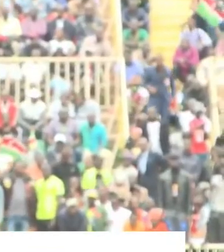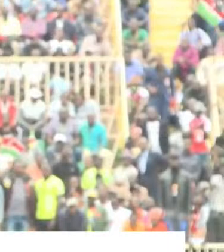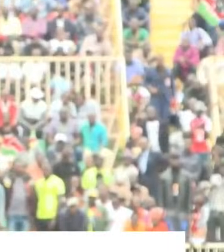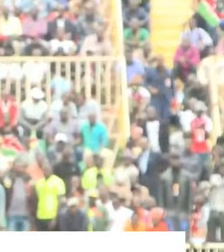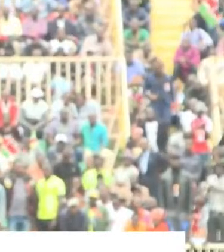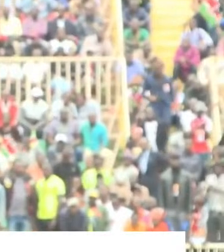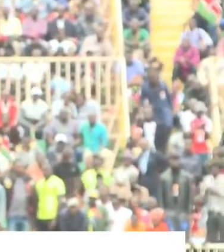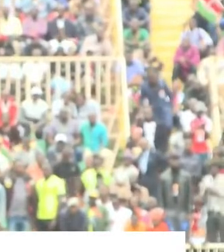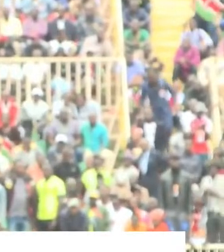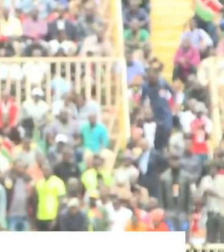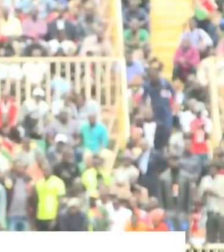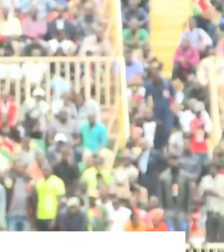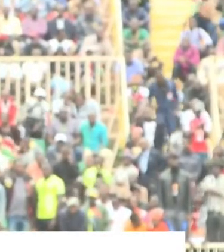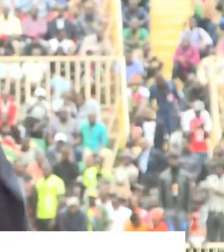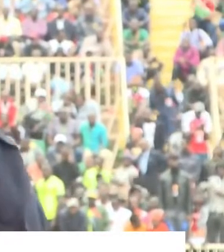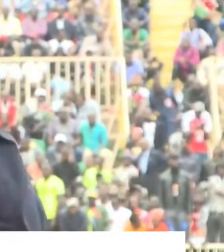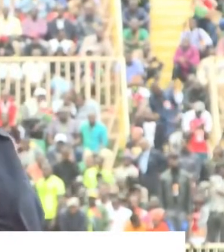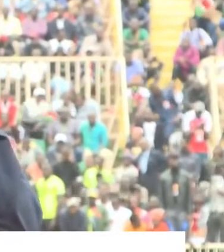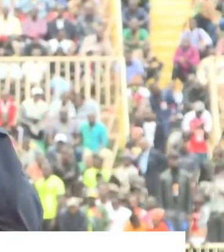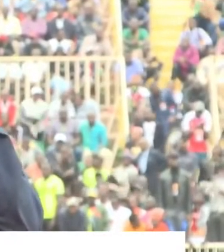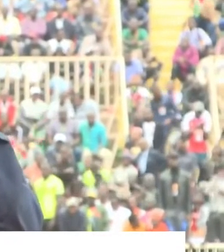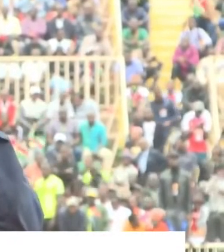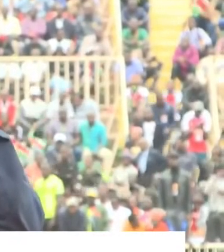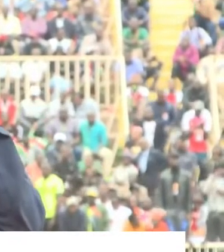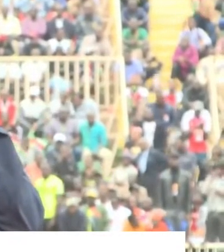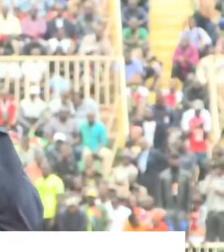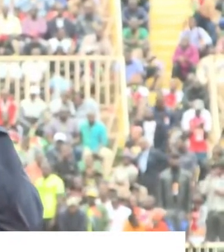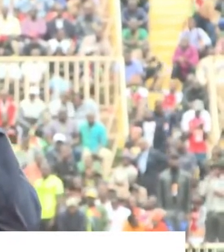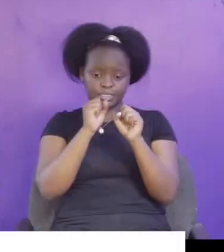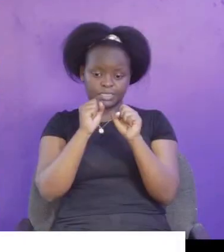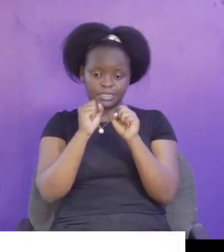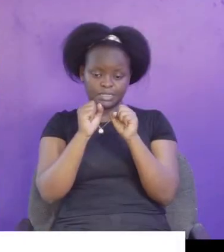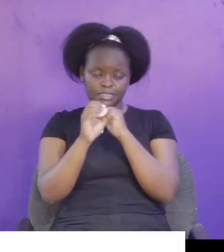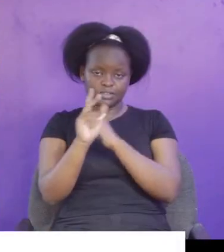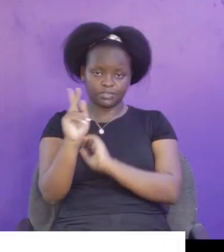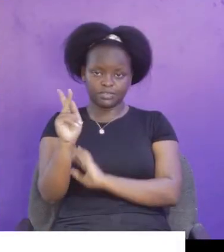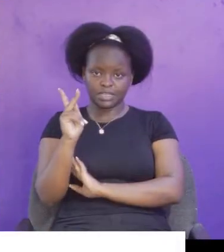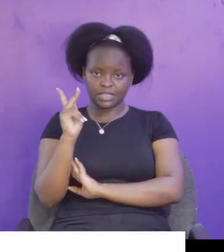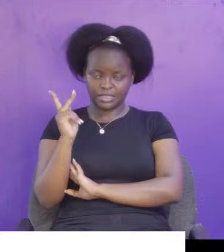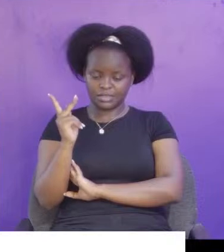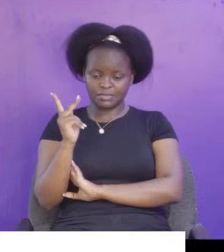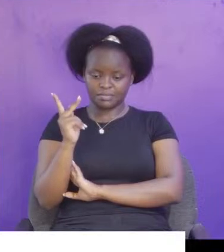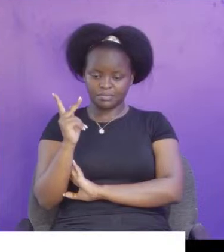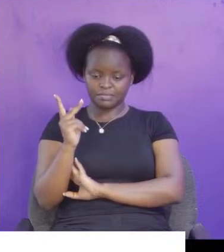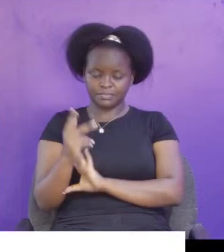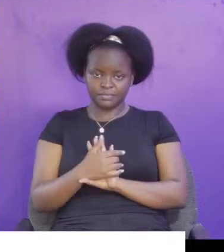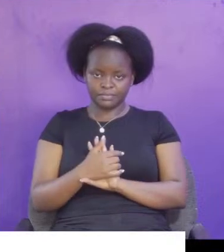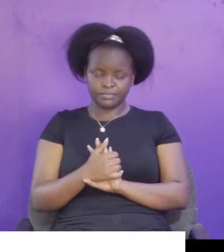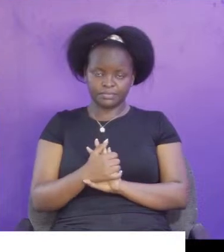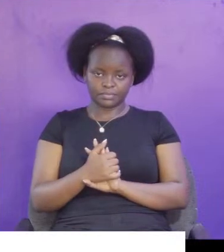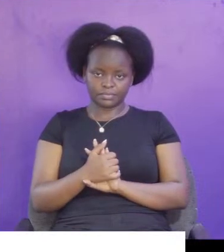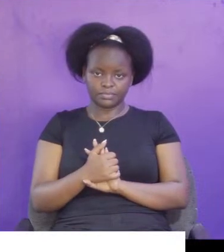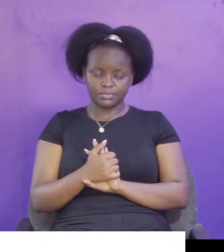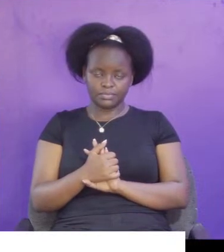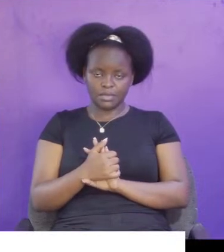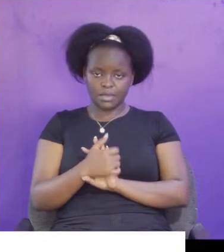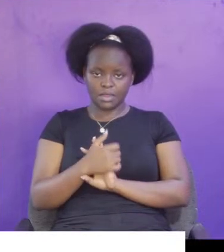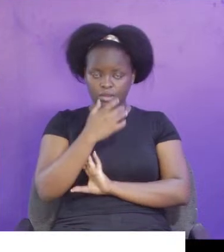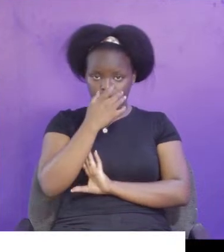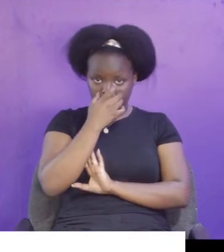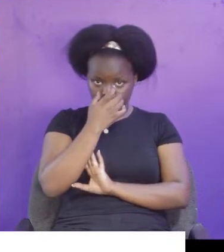Excellency, the President of the Republic of Kenya, William Samoei